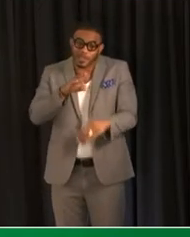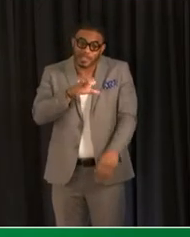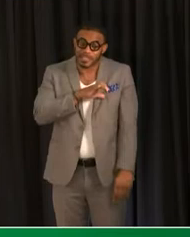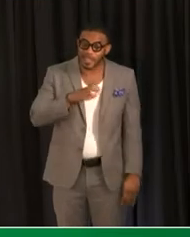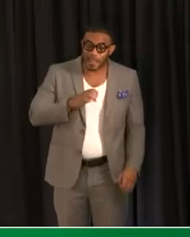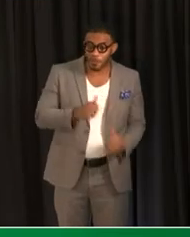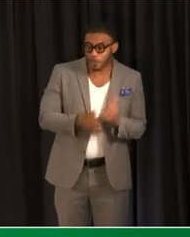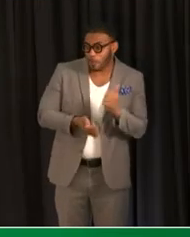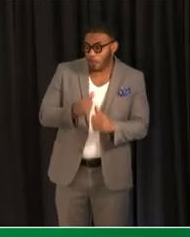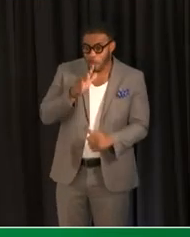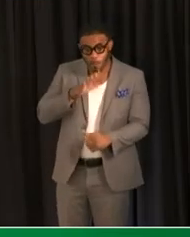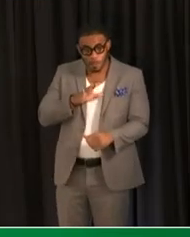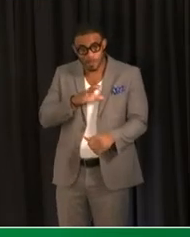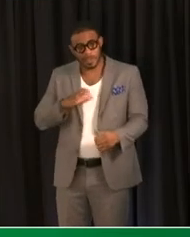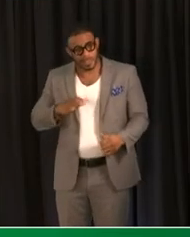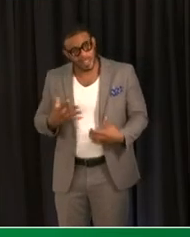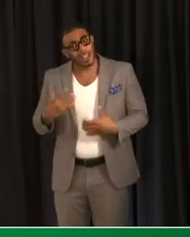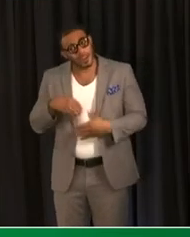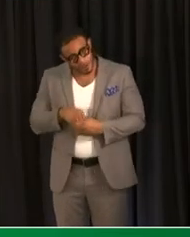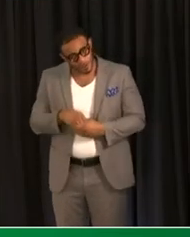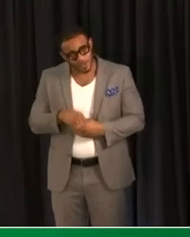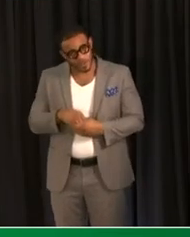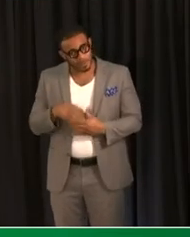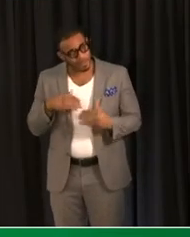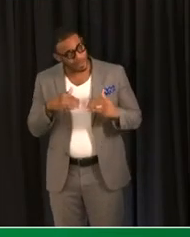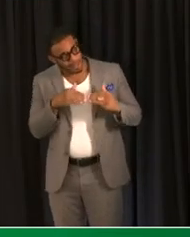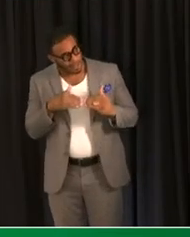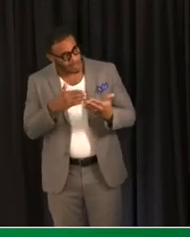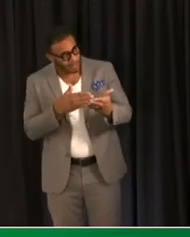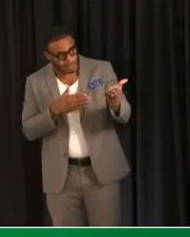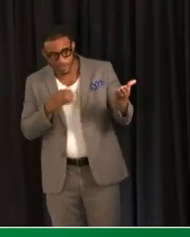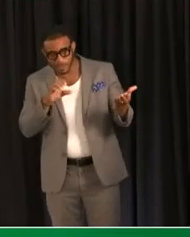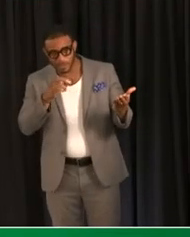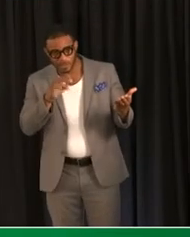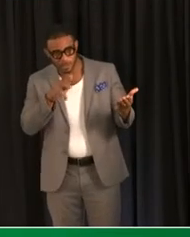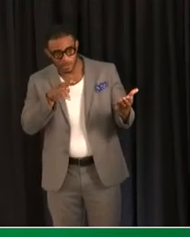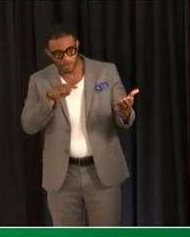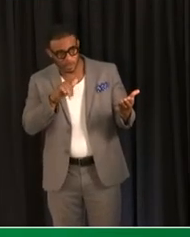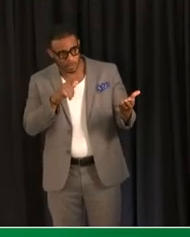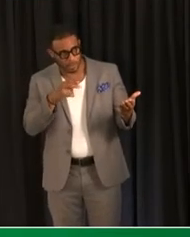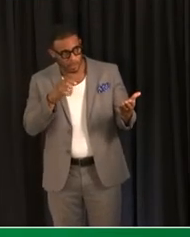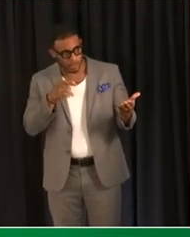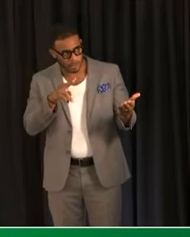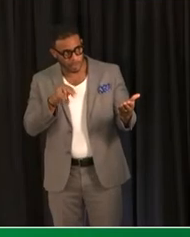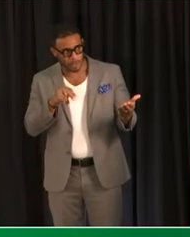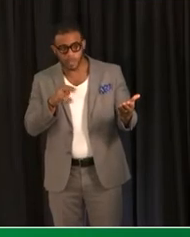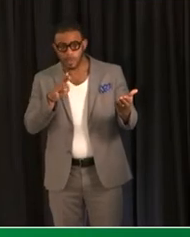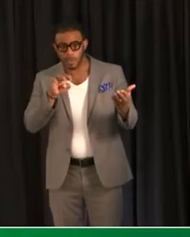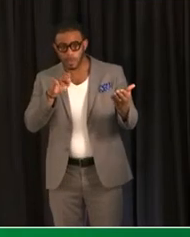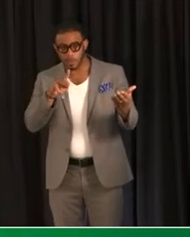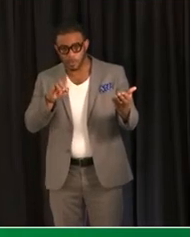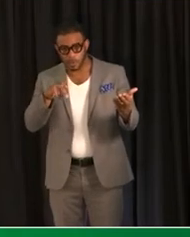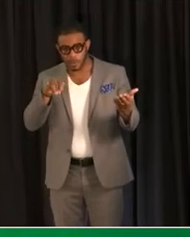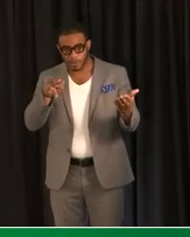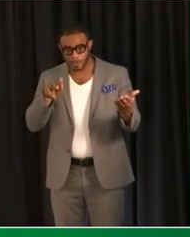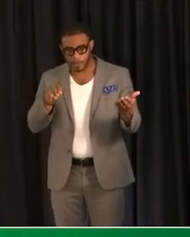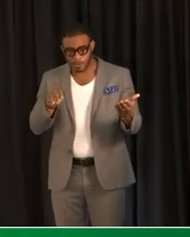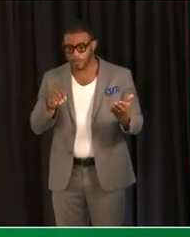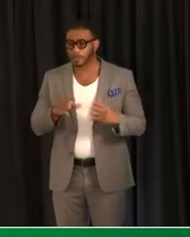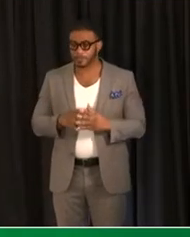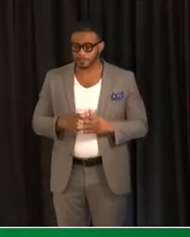to be on the council with the majority women council, including my colleagues, Christina Henderson and Councilmember Brooke